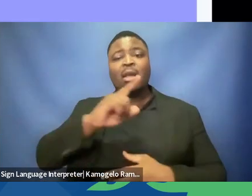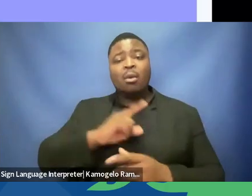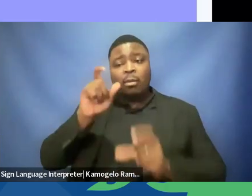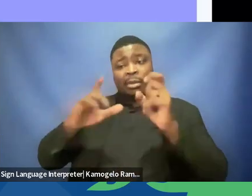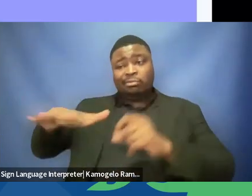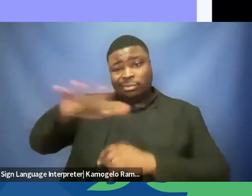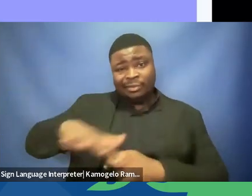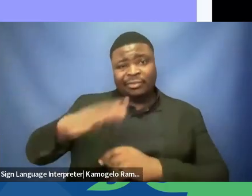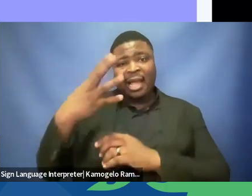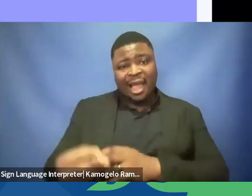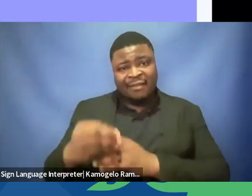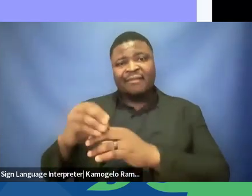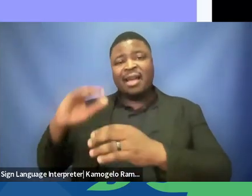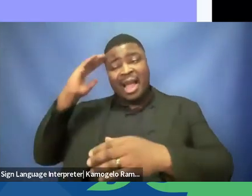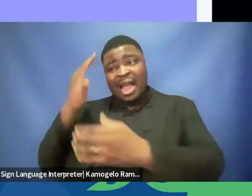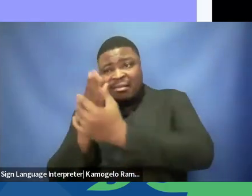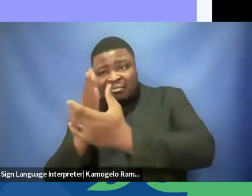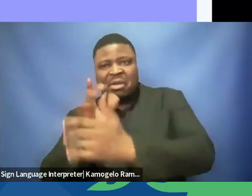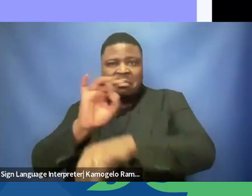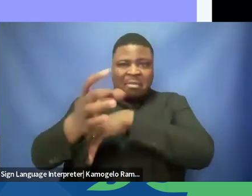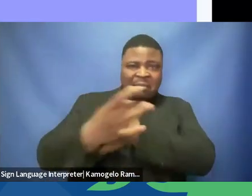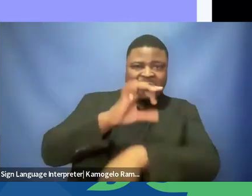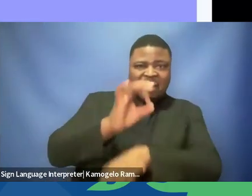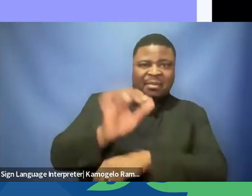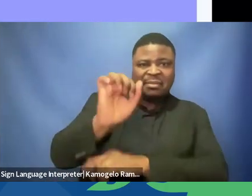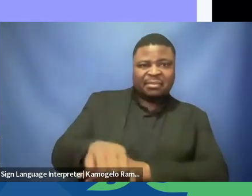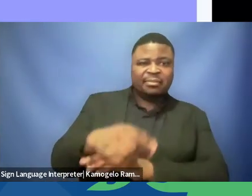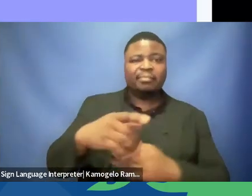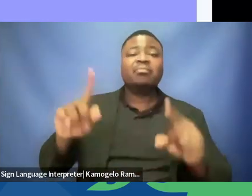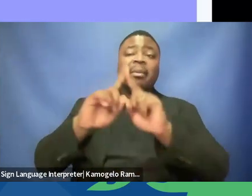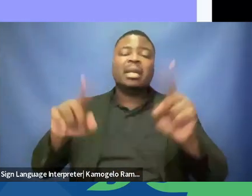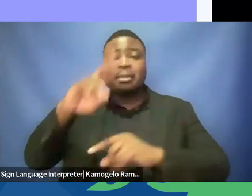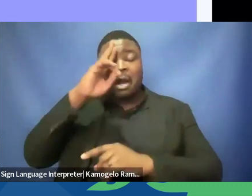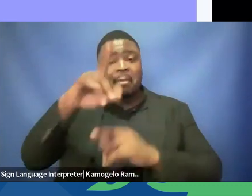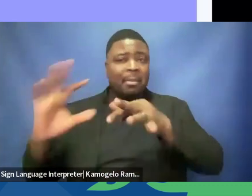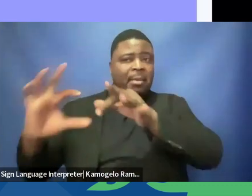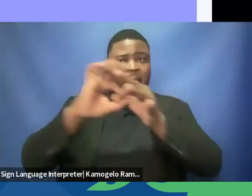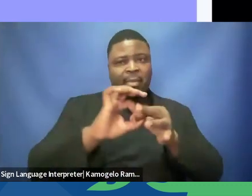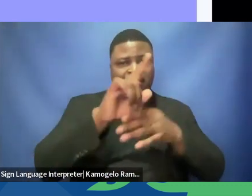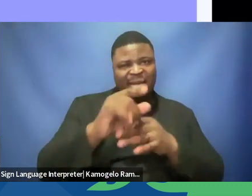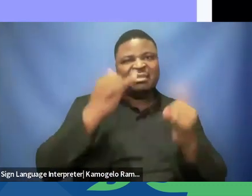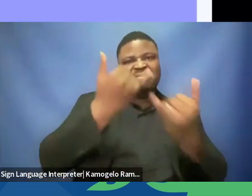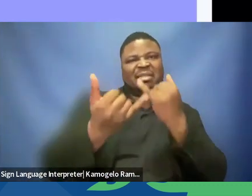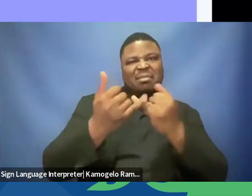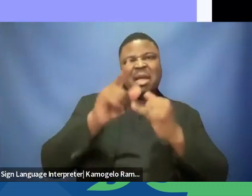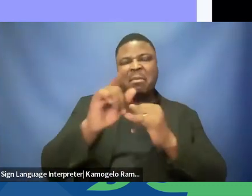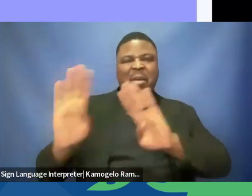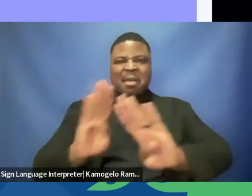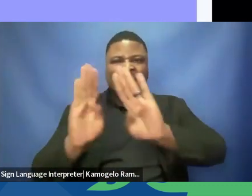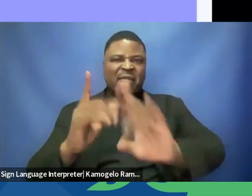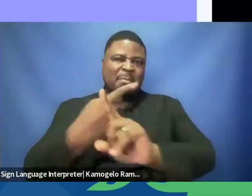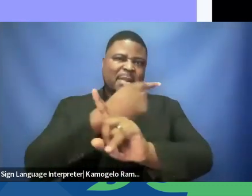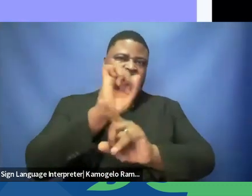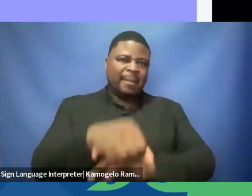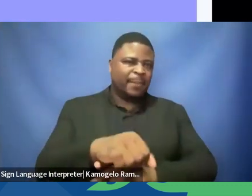use, as I said earlier, it is also linked to risky sexual behavior and economic vulnerability. As I said